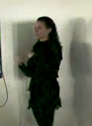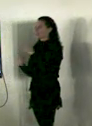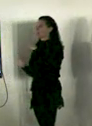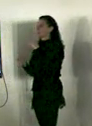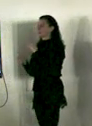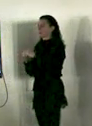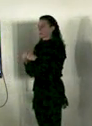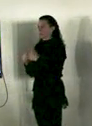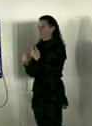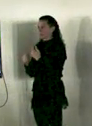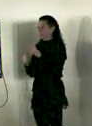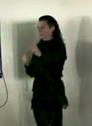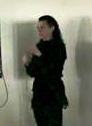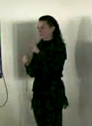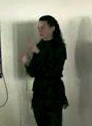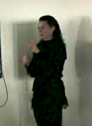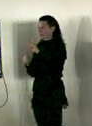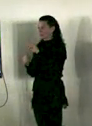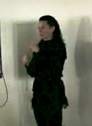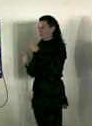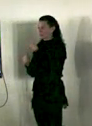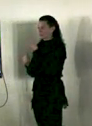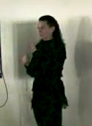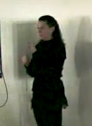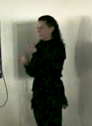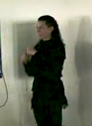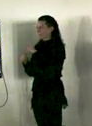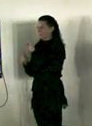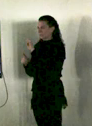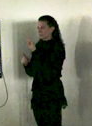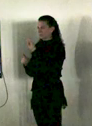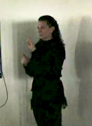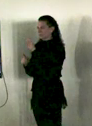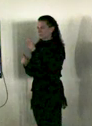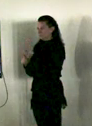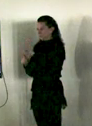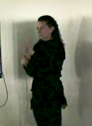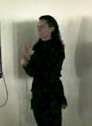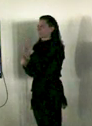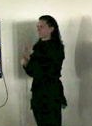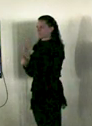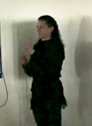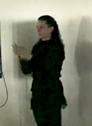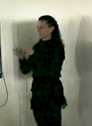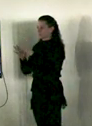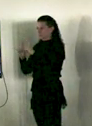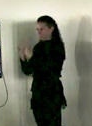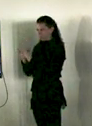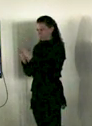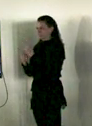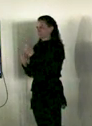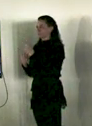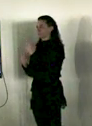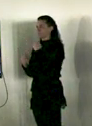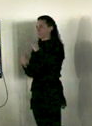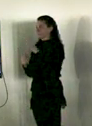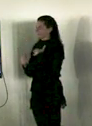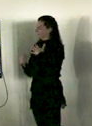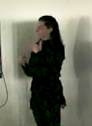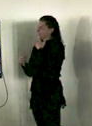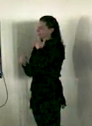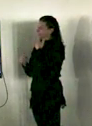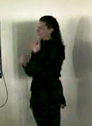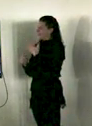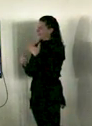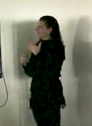to Dr. Kishana Gray from the Eastern Kentucky University Justice Department, and she said, and this is my favorite thing